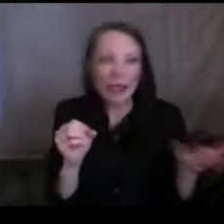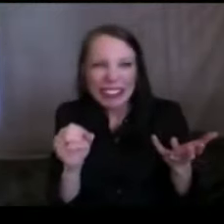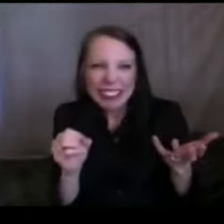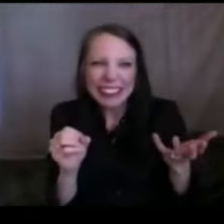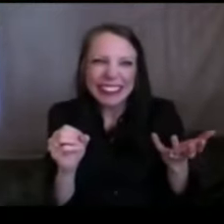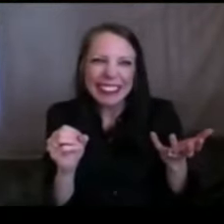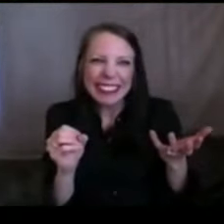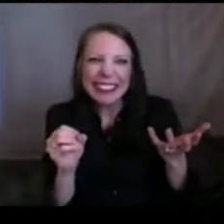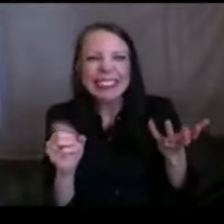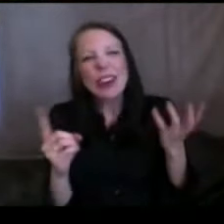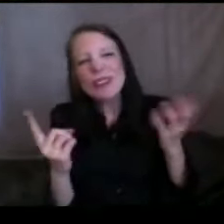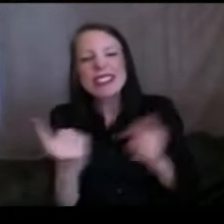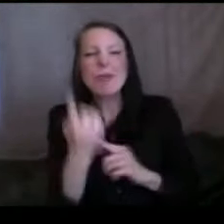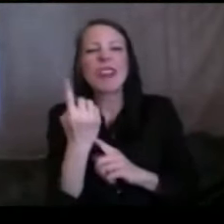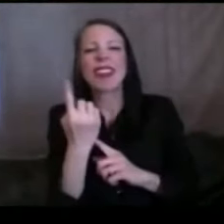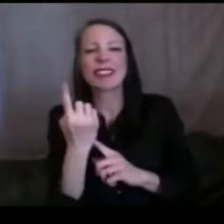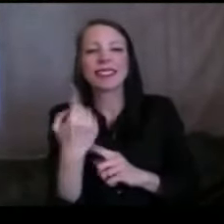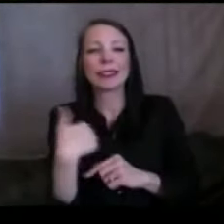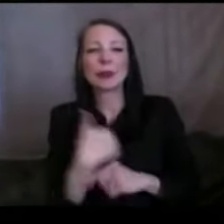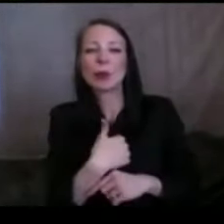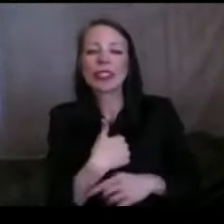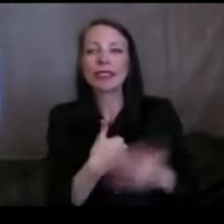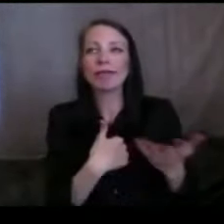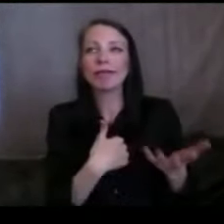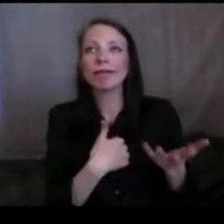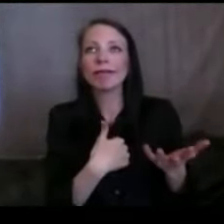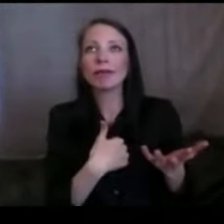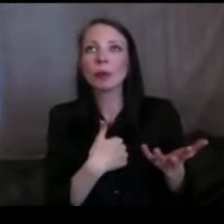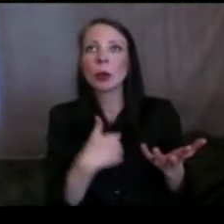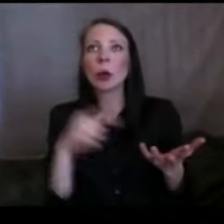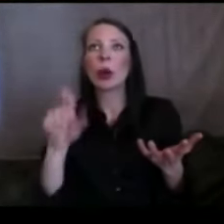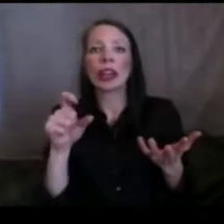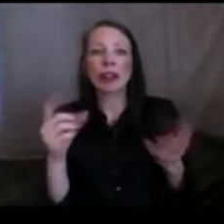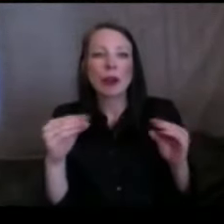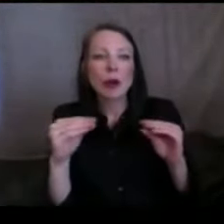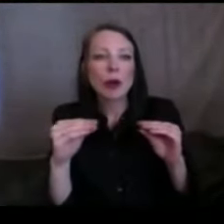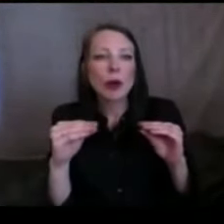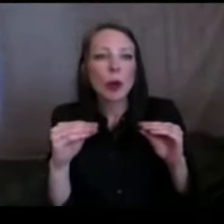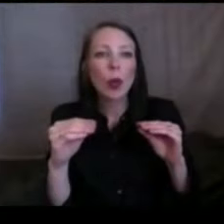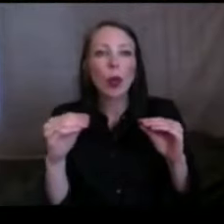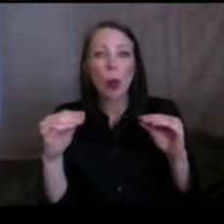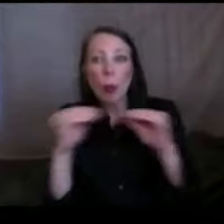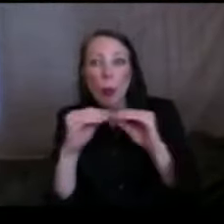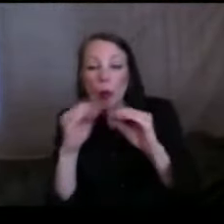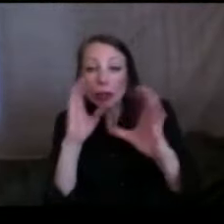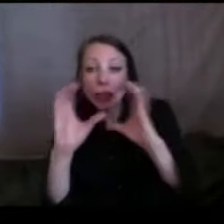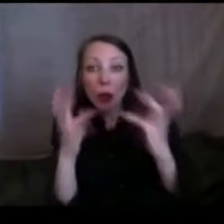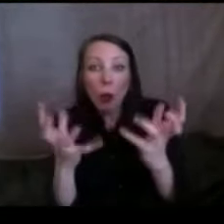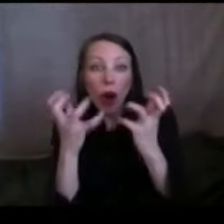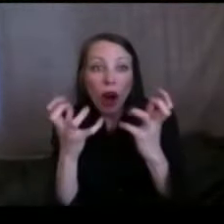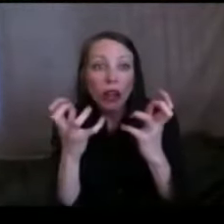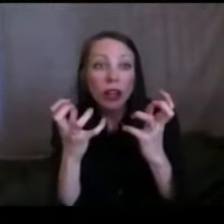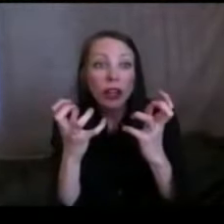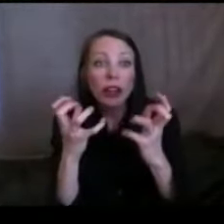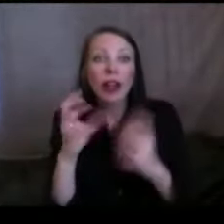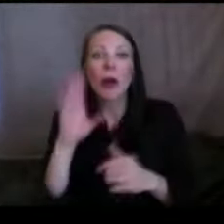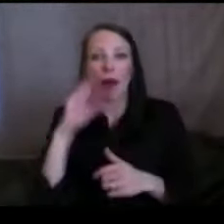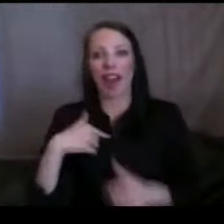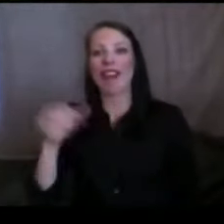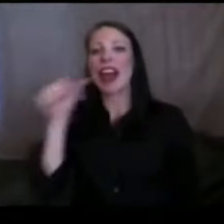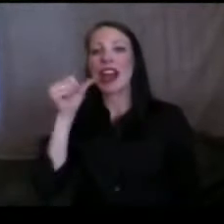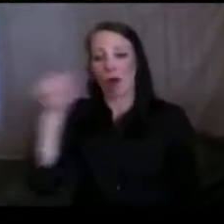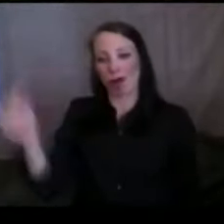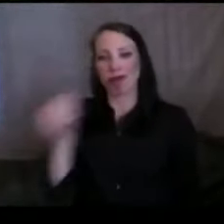something we need to get more communication with them or get more training with them. We get the April